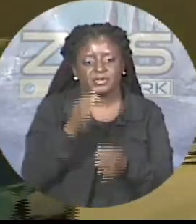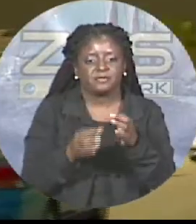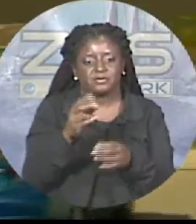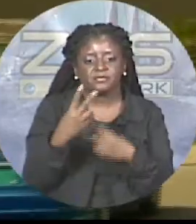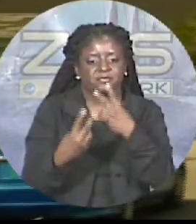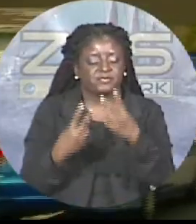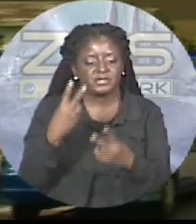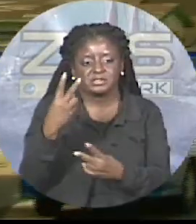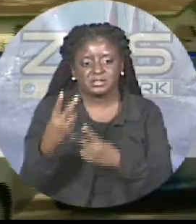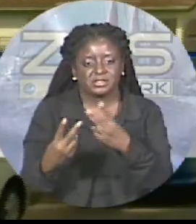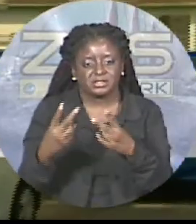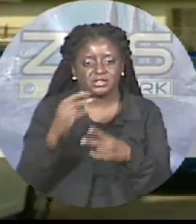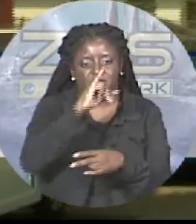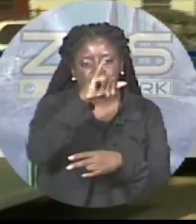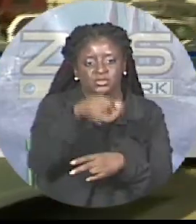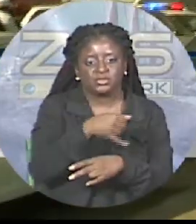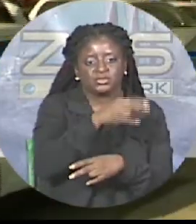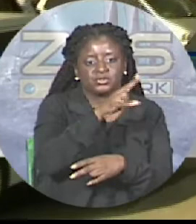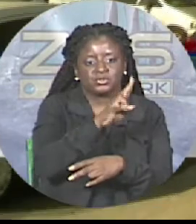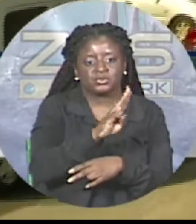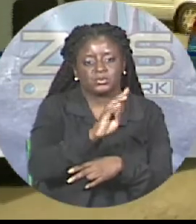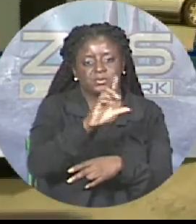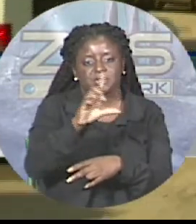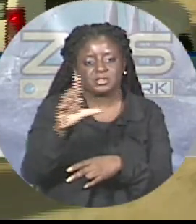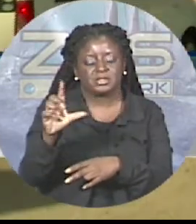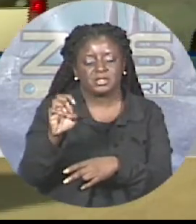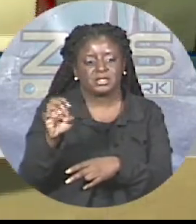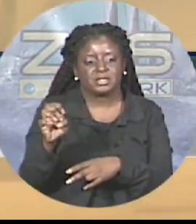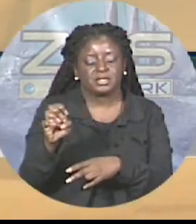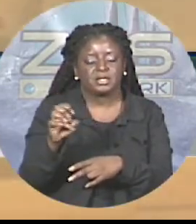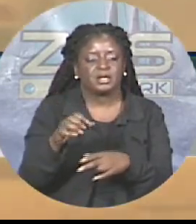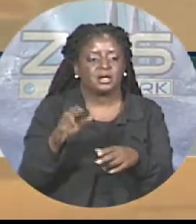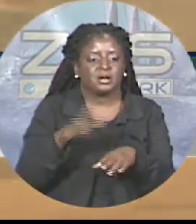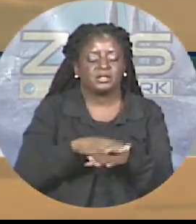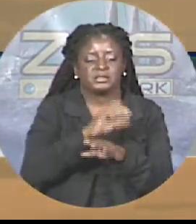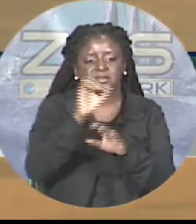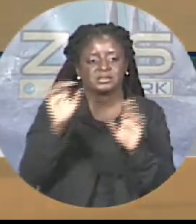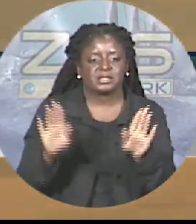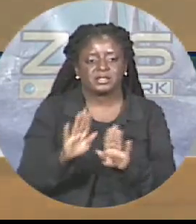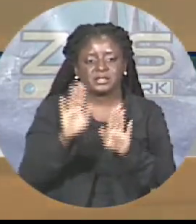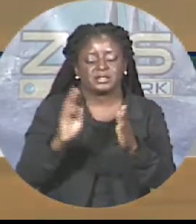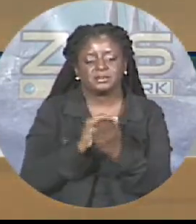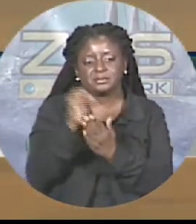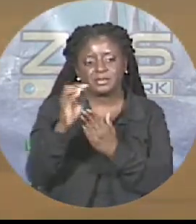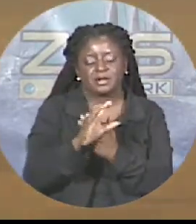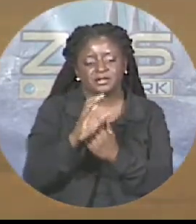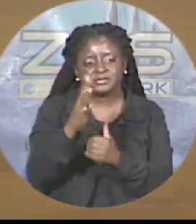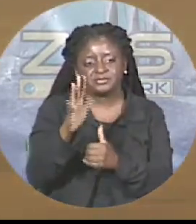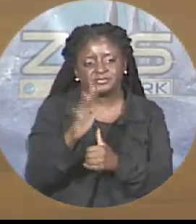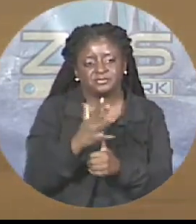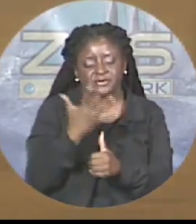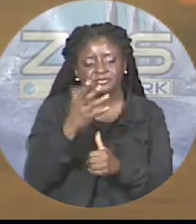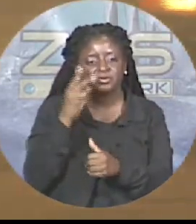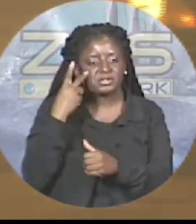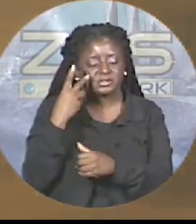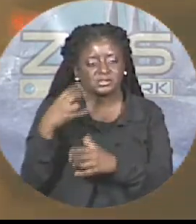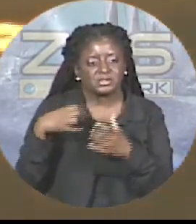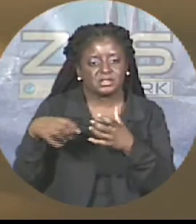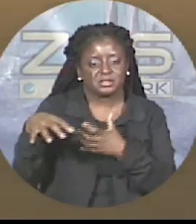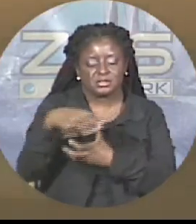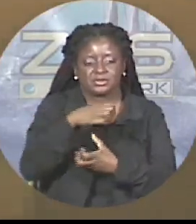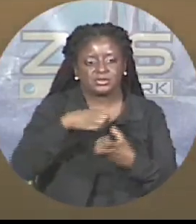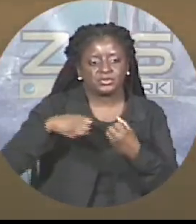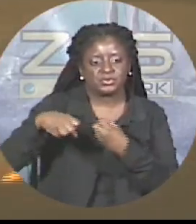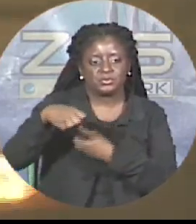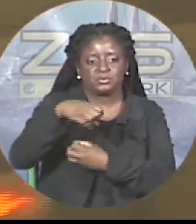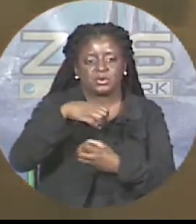Jubilee Gardens back on Sunday, March 5th, billows of smoke could be seen in large pockets throughout the community, making it not only painful but impassable